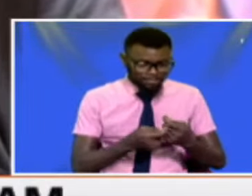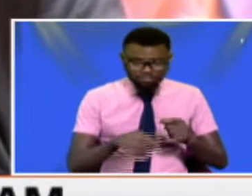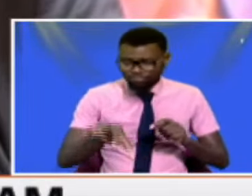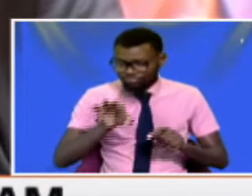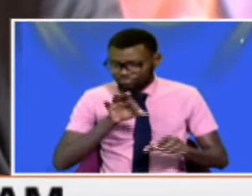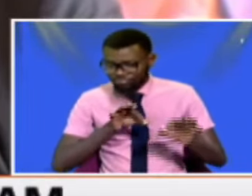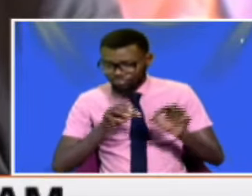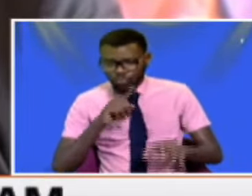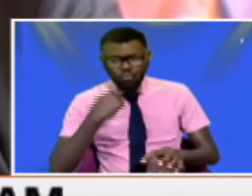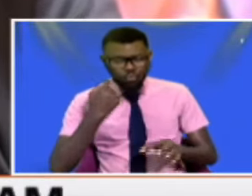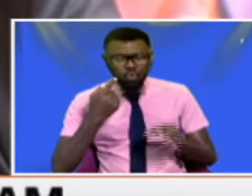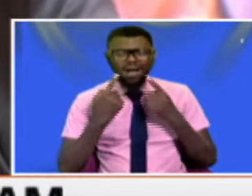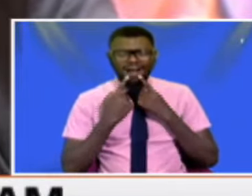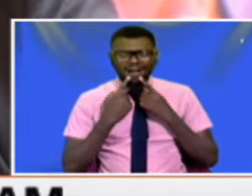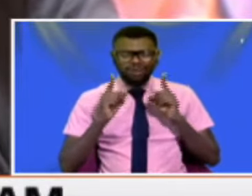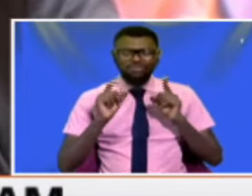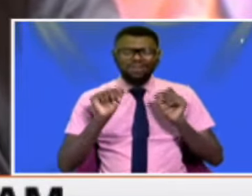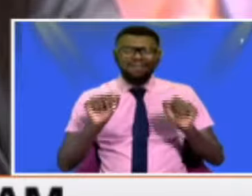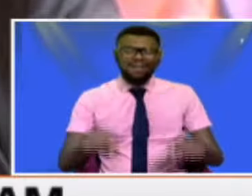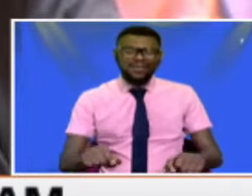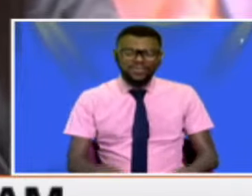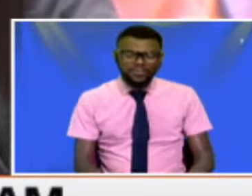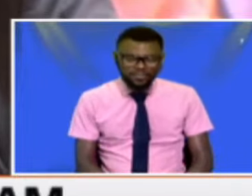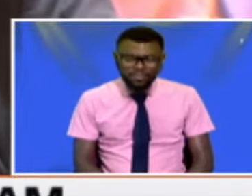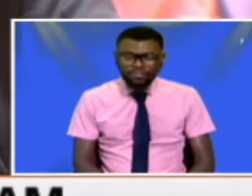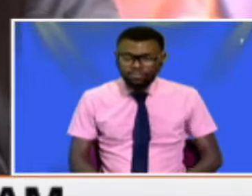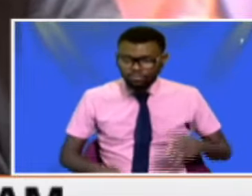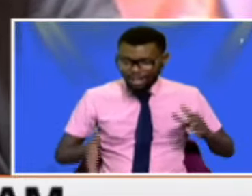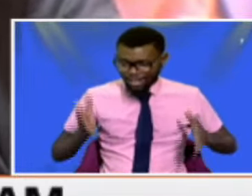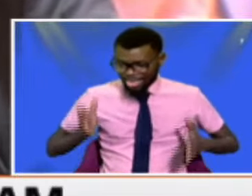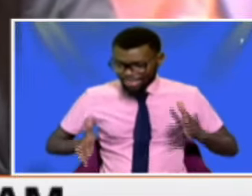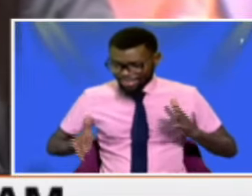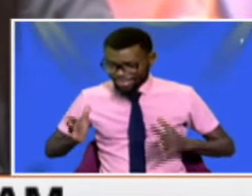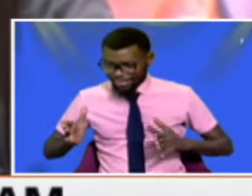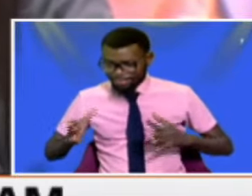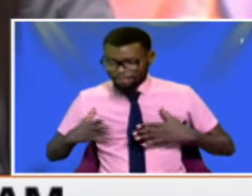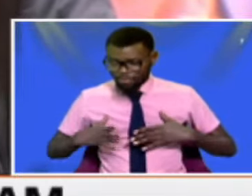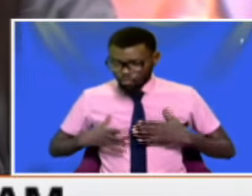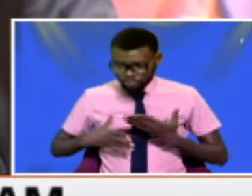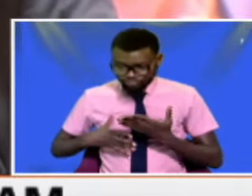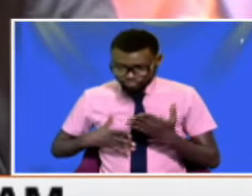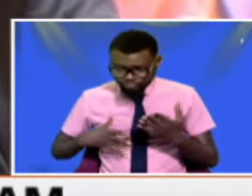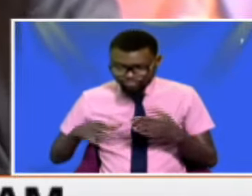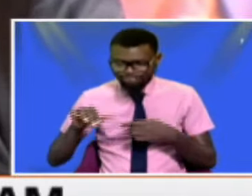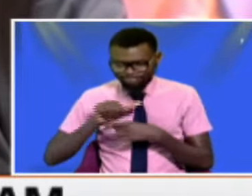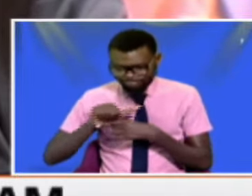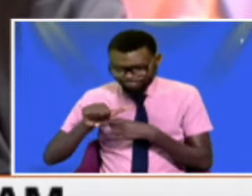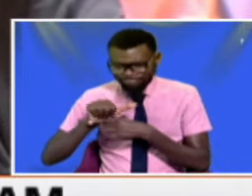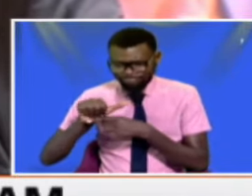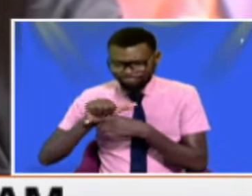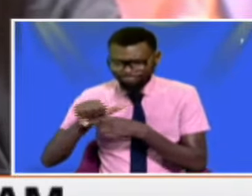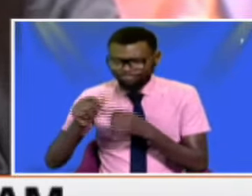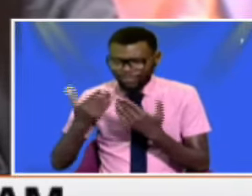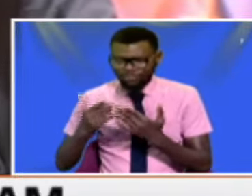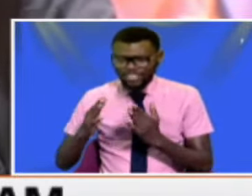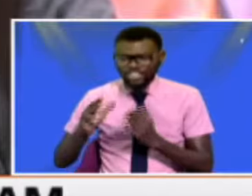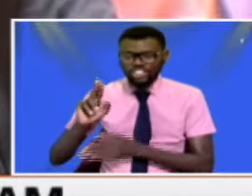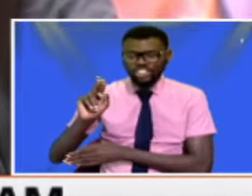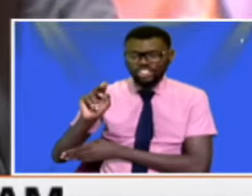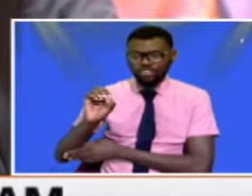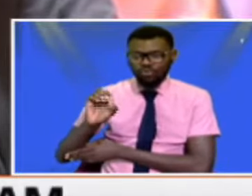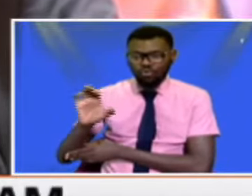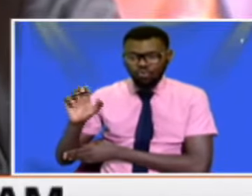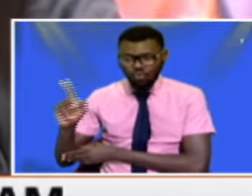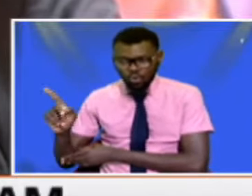course, our athletes have been prepared very well by the National Olympic Committee of Kenya. During the